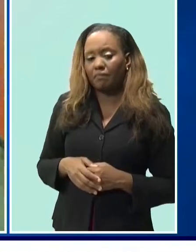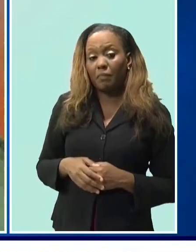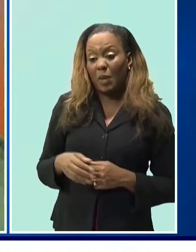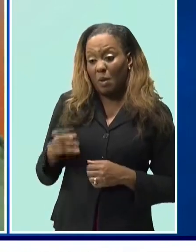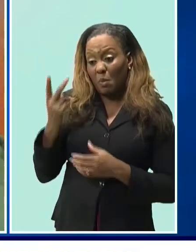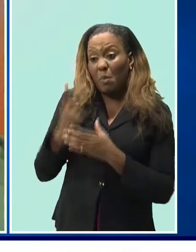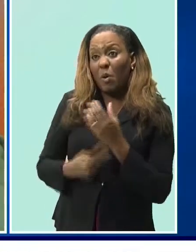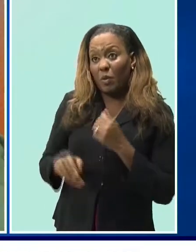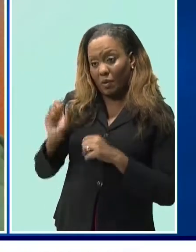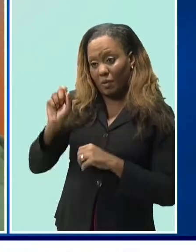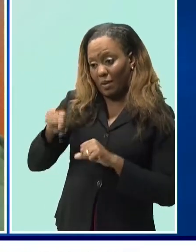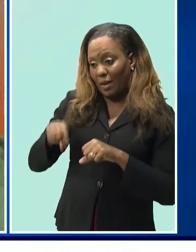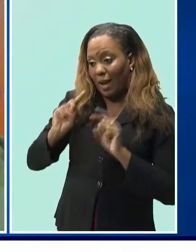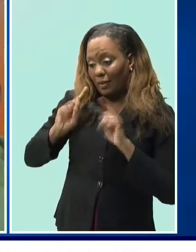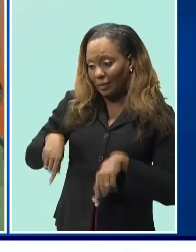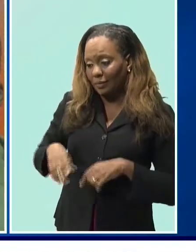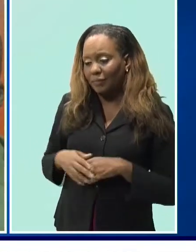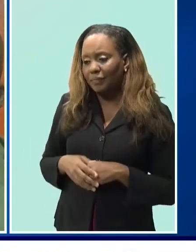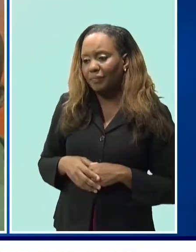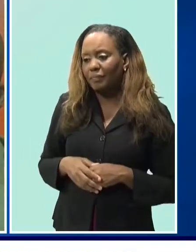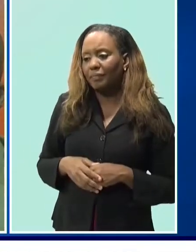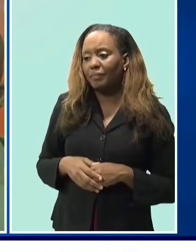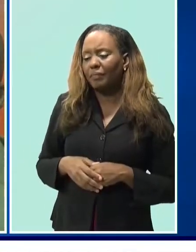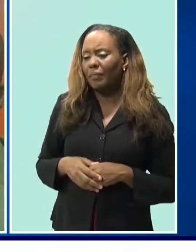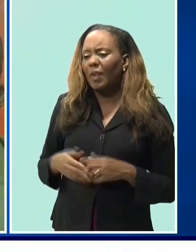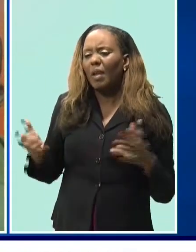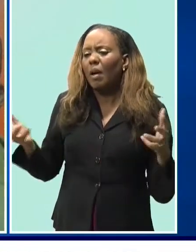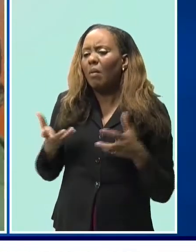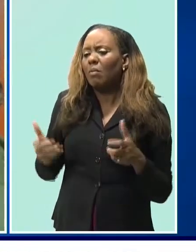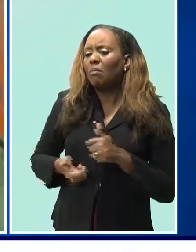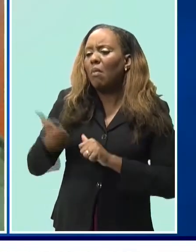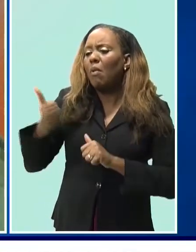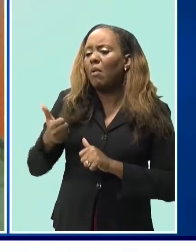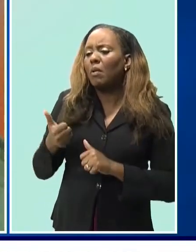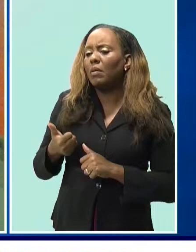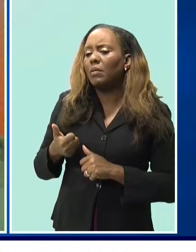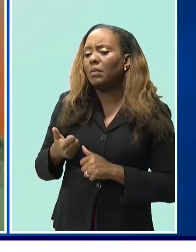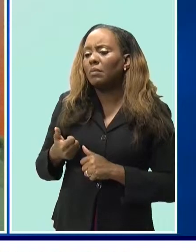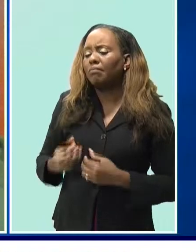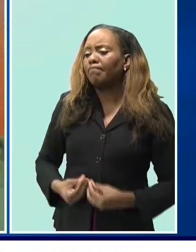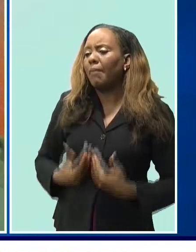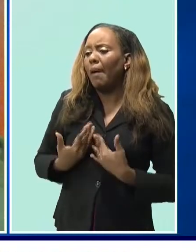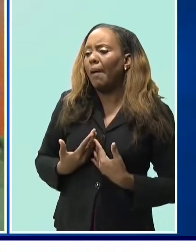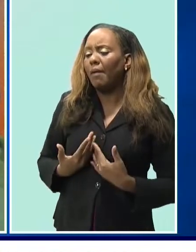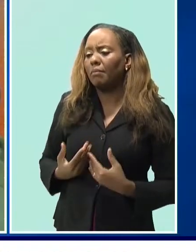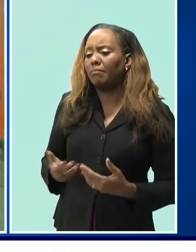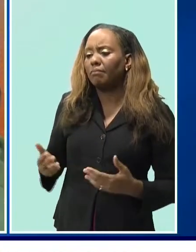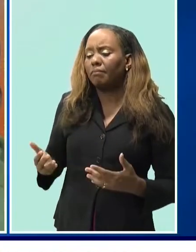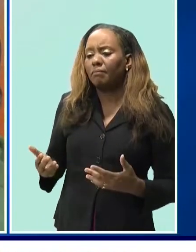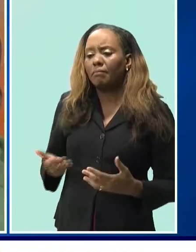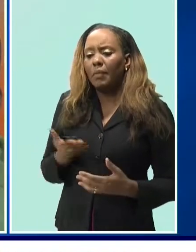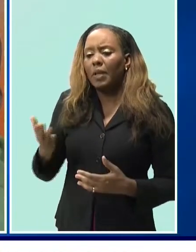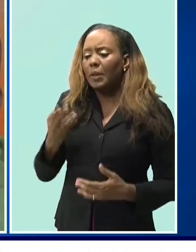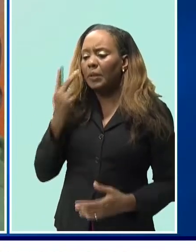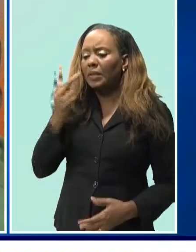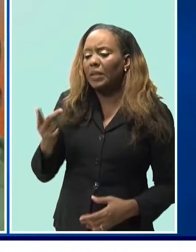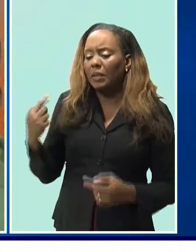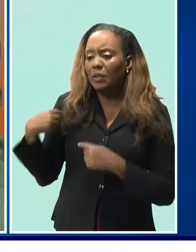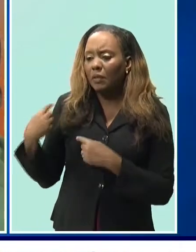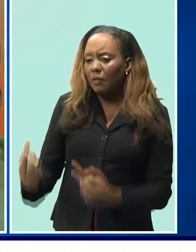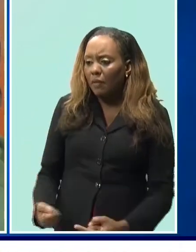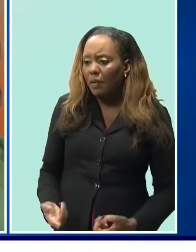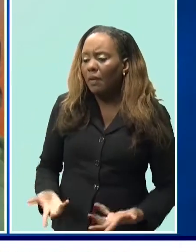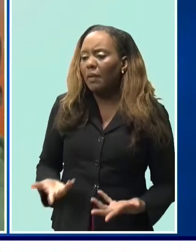answer. What is the most encouraging thing that you've seen so far on the part of Barbadians in this whole situation? So what's the